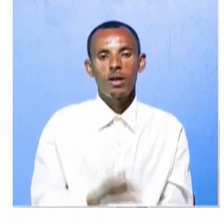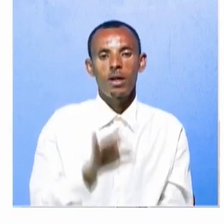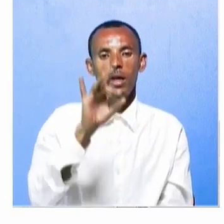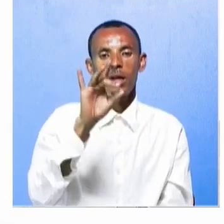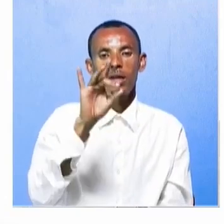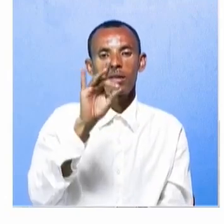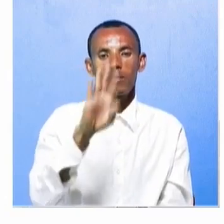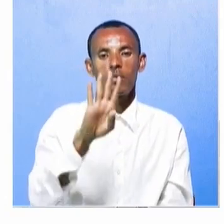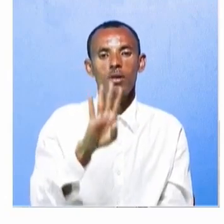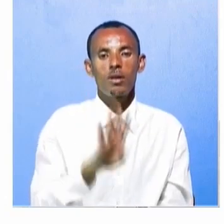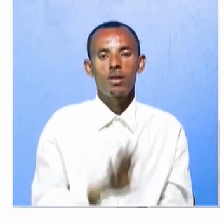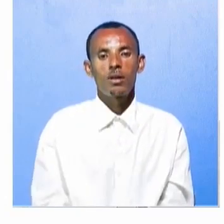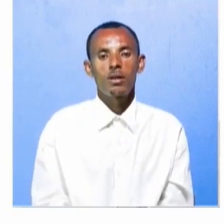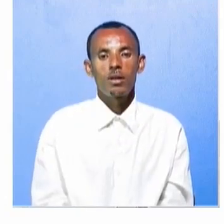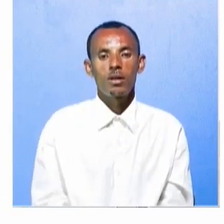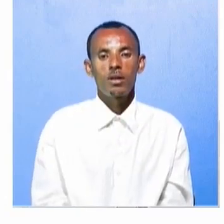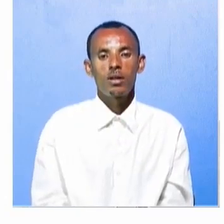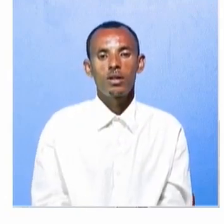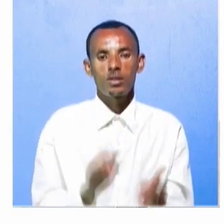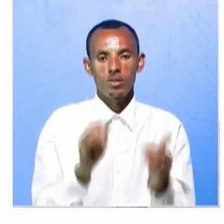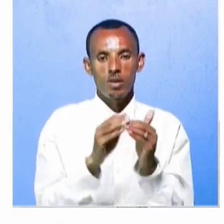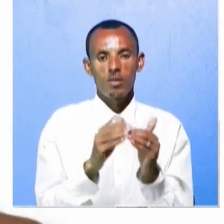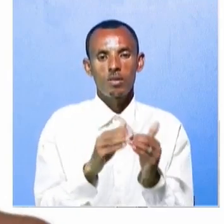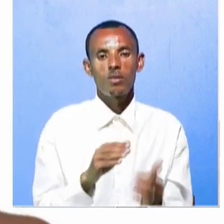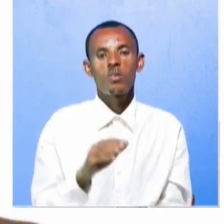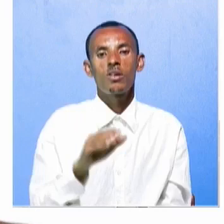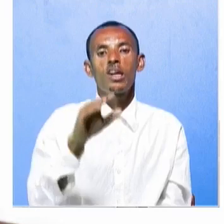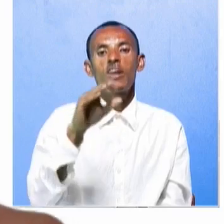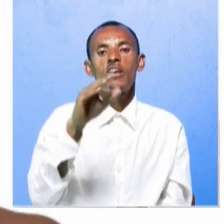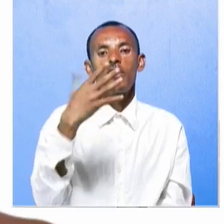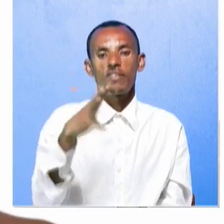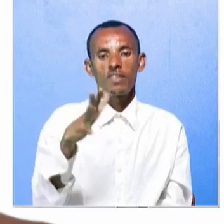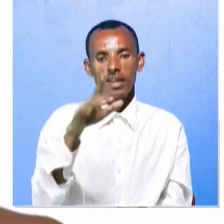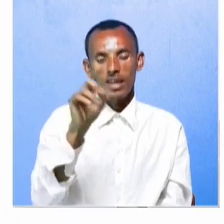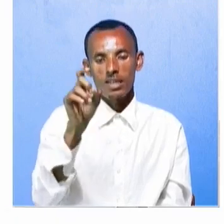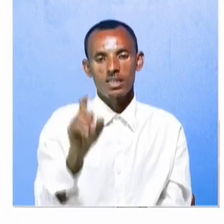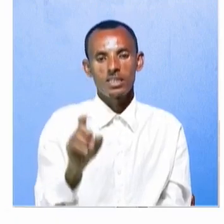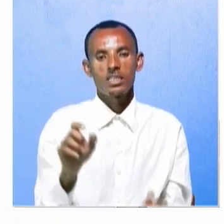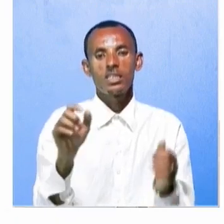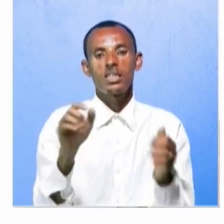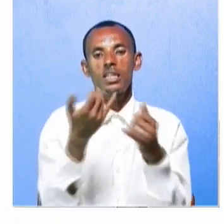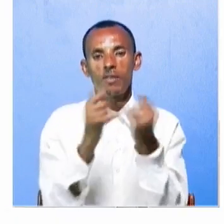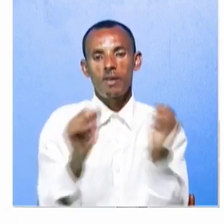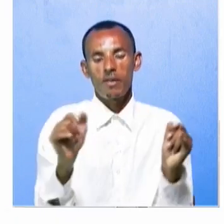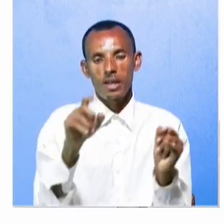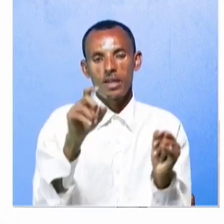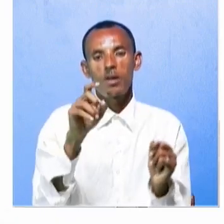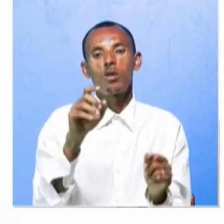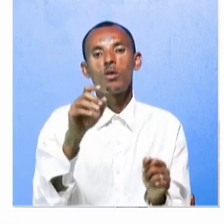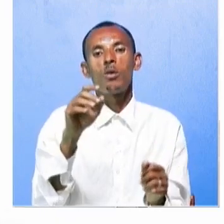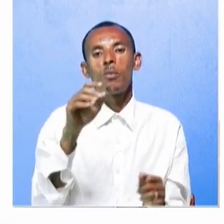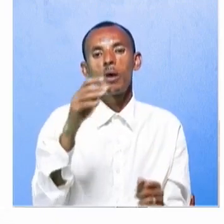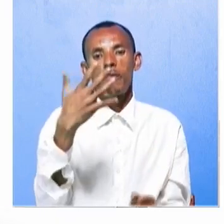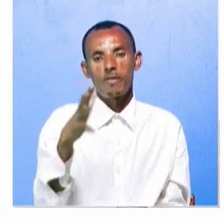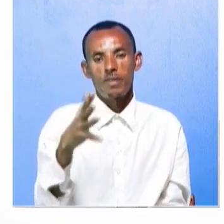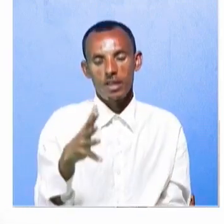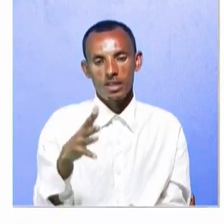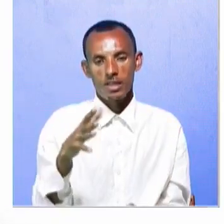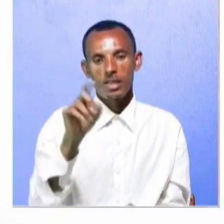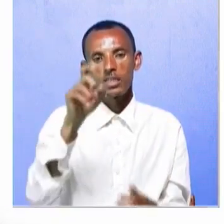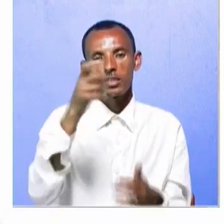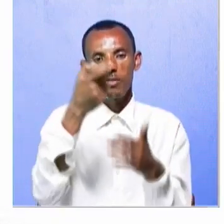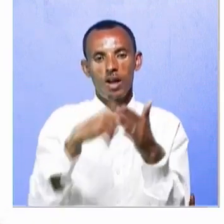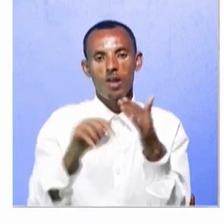84. 84 is equals to 15x. So dividing both sides by 15, the x value